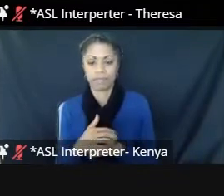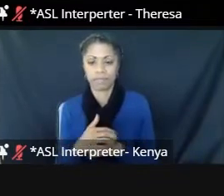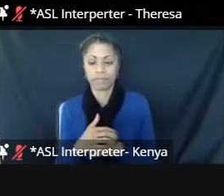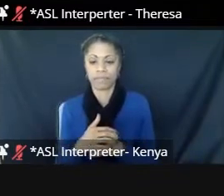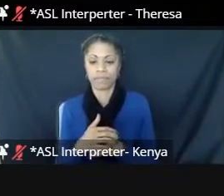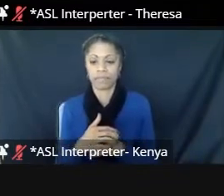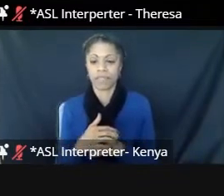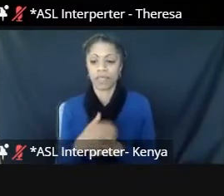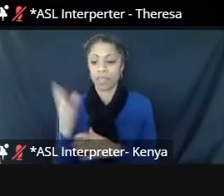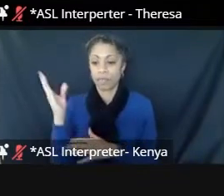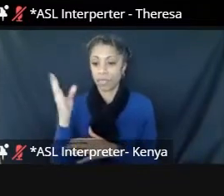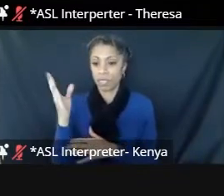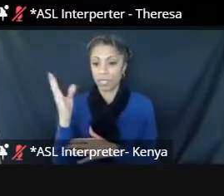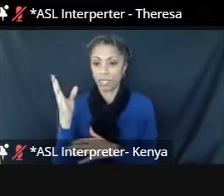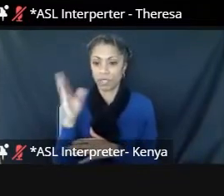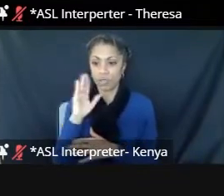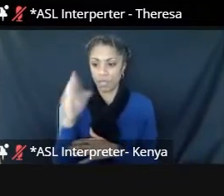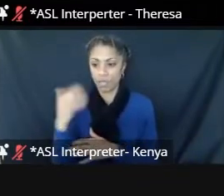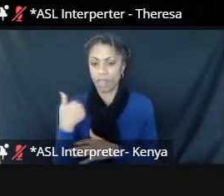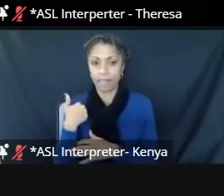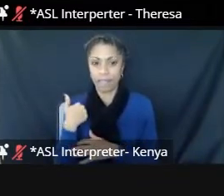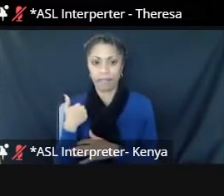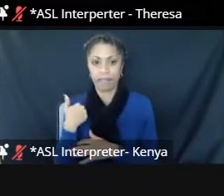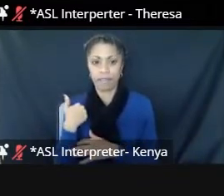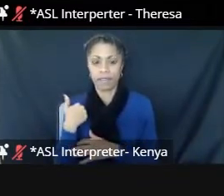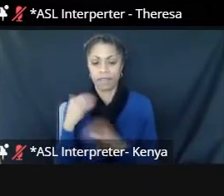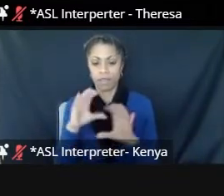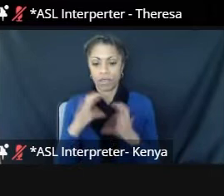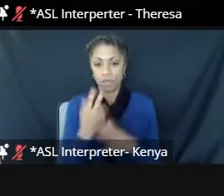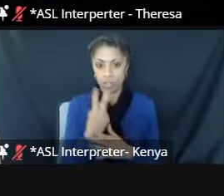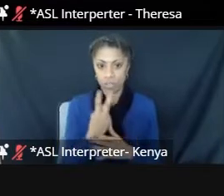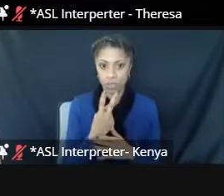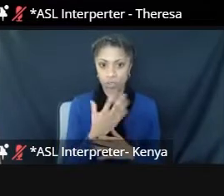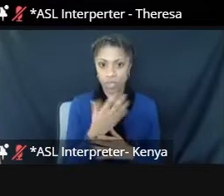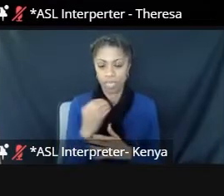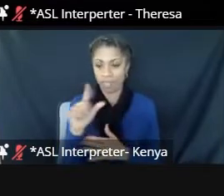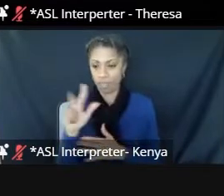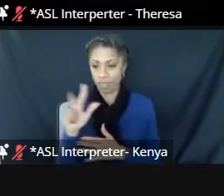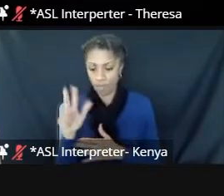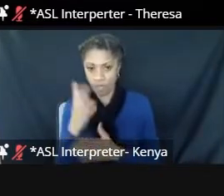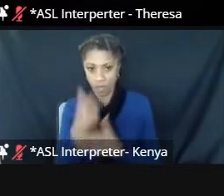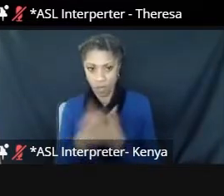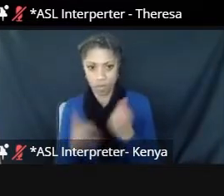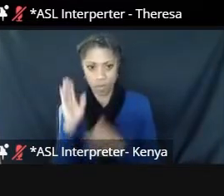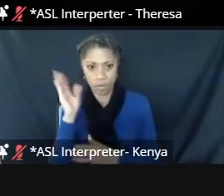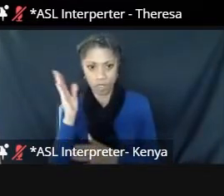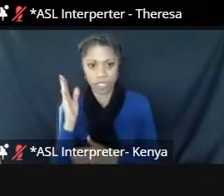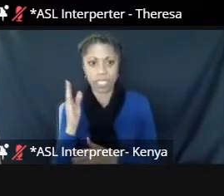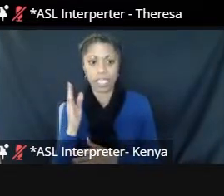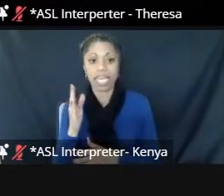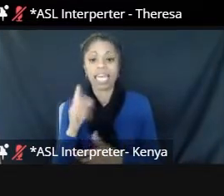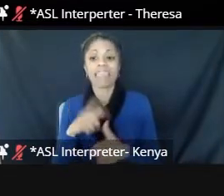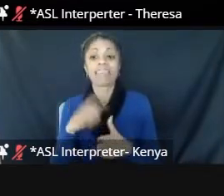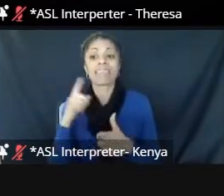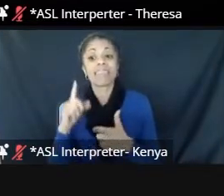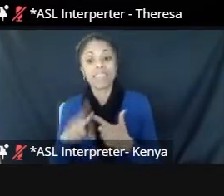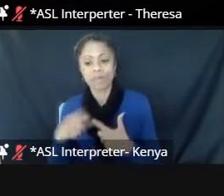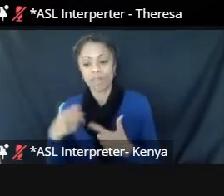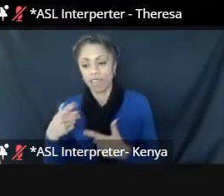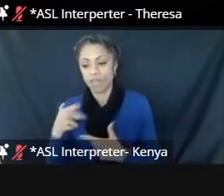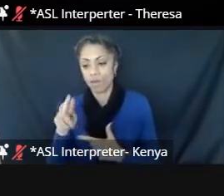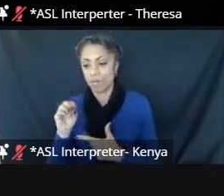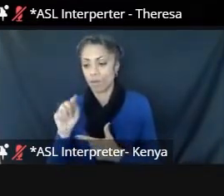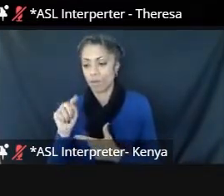presentations from cohort 2 and prototype presentations from cohort 1, which are very